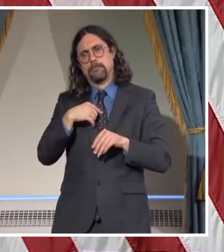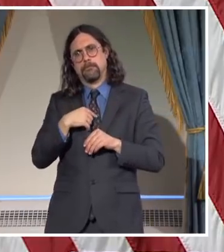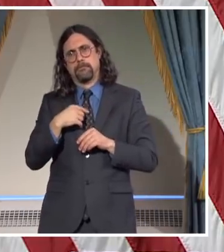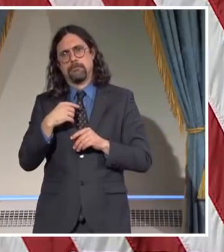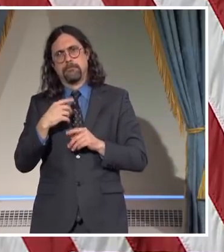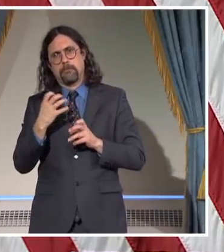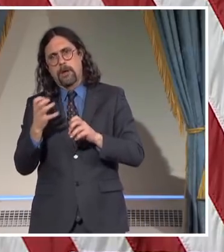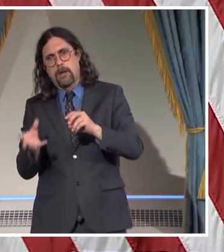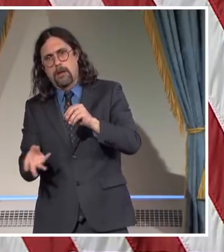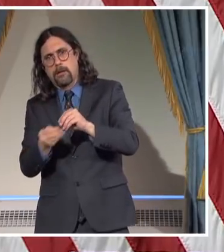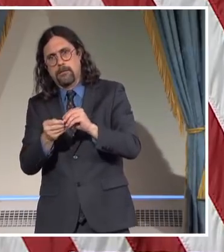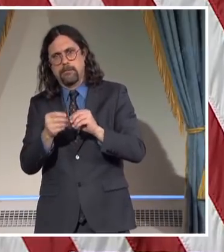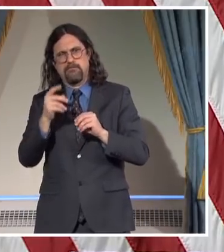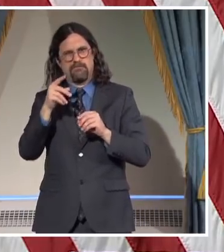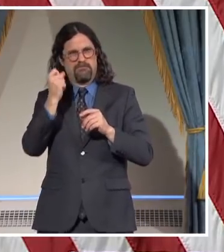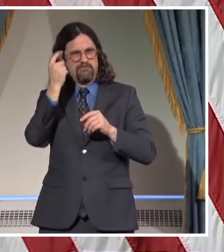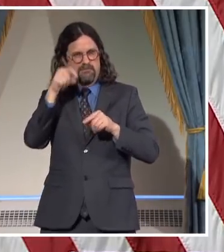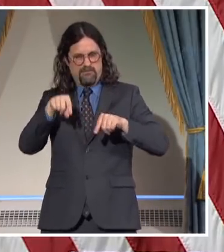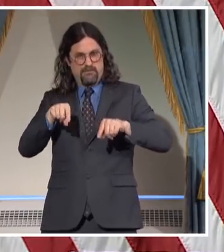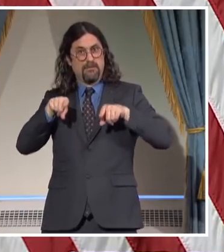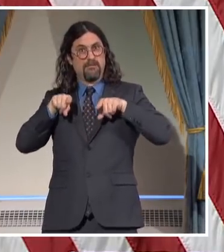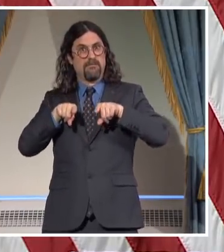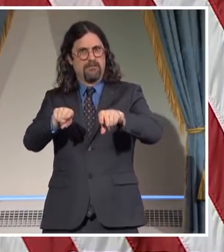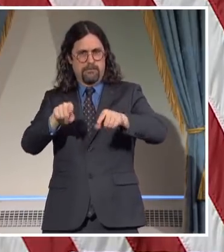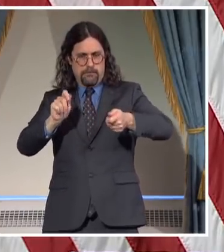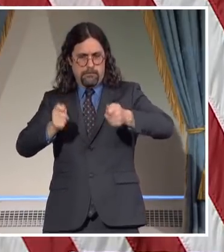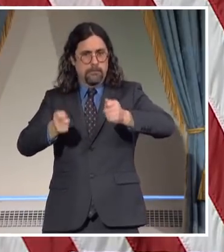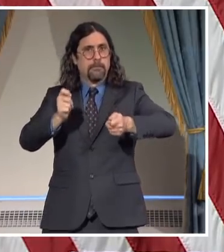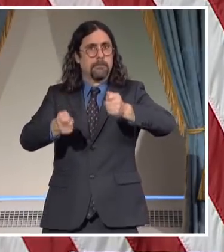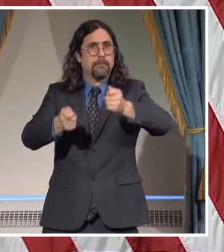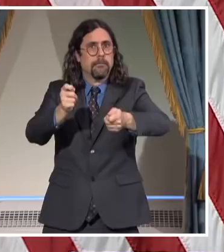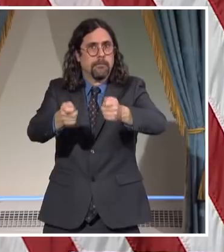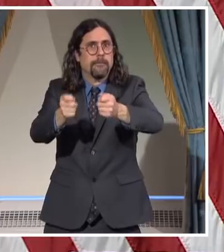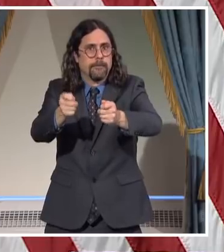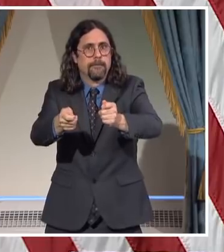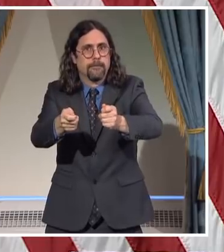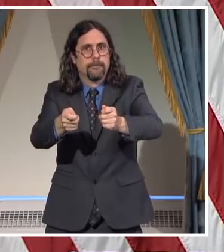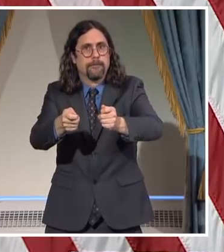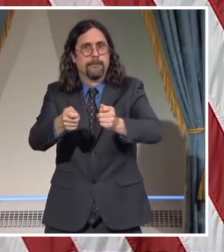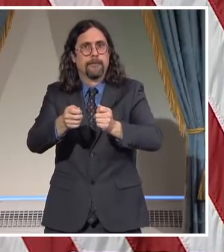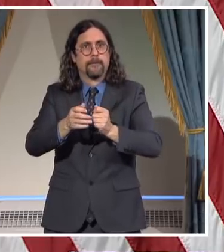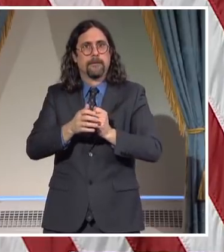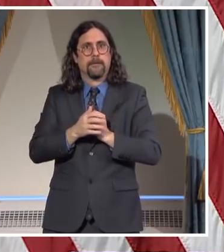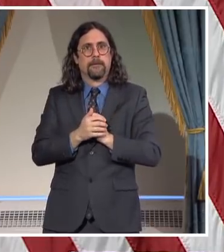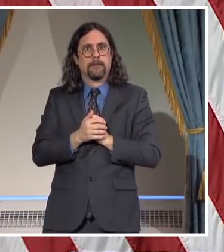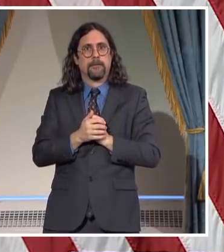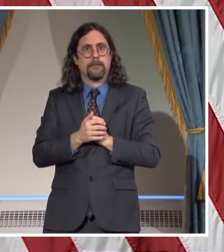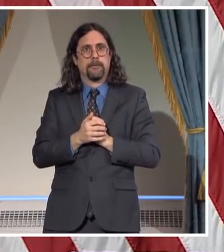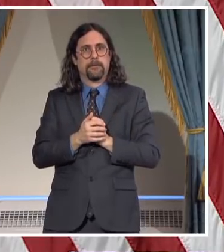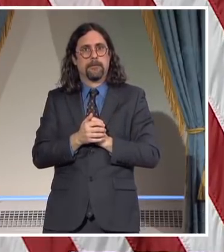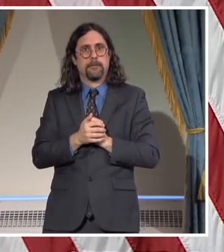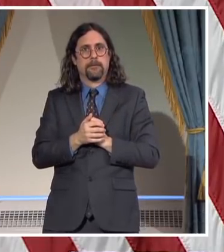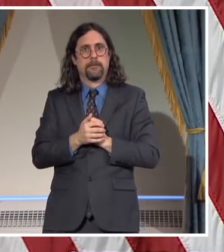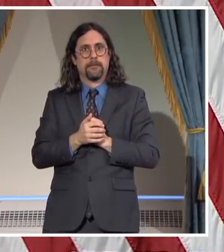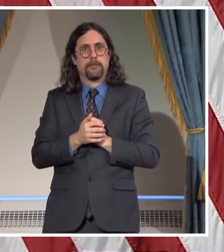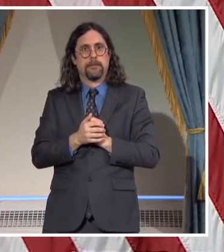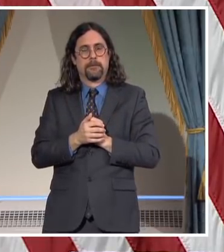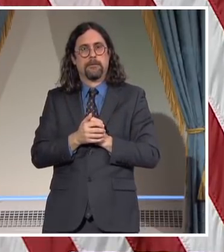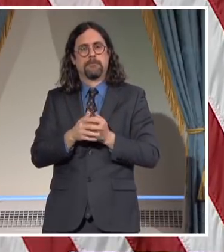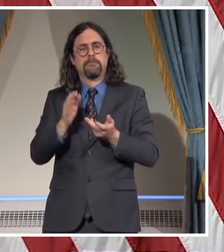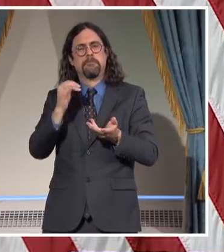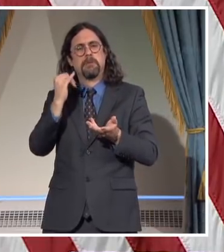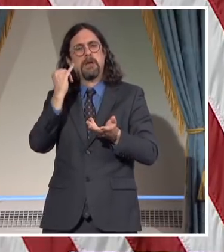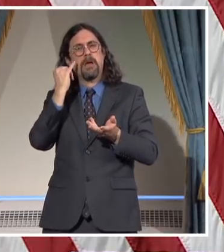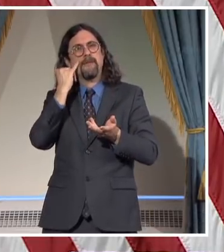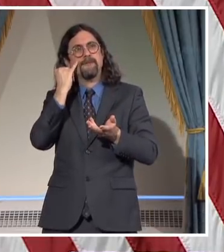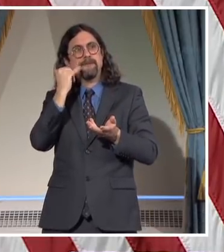We're also ready, if we don't find that demand at any given point, we can adjust for that as well. I think the important thing is to understand, because it's